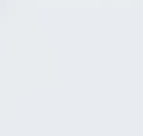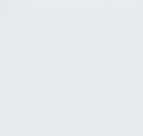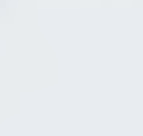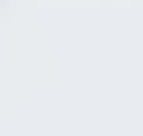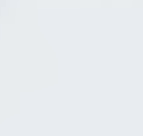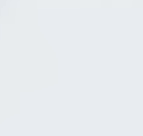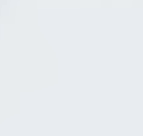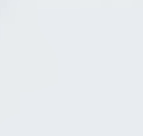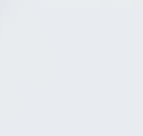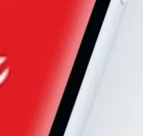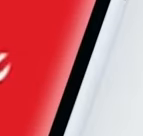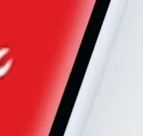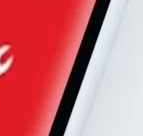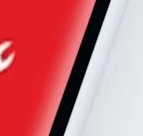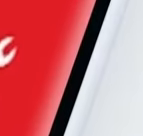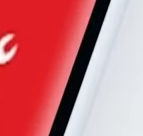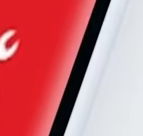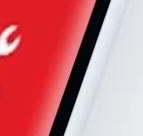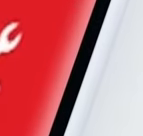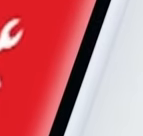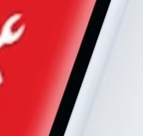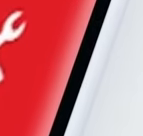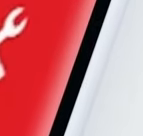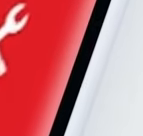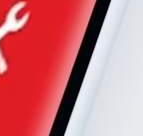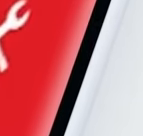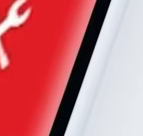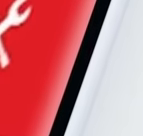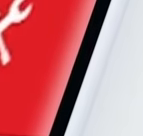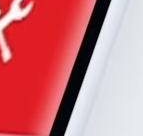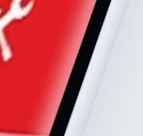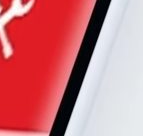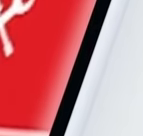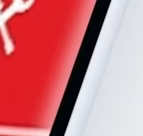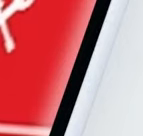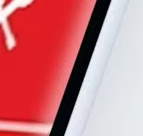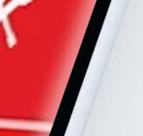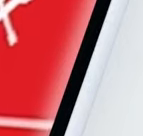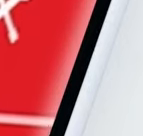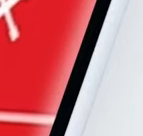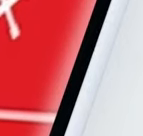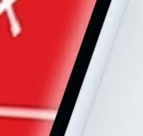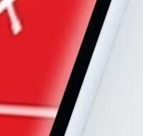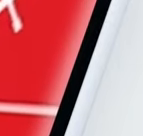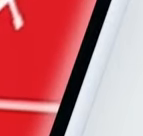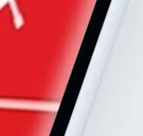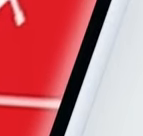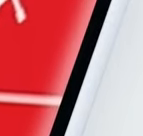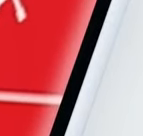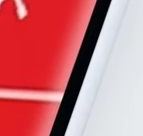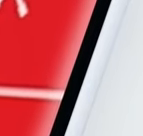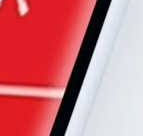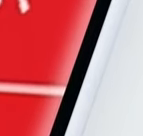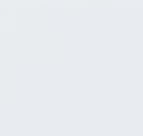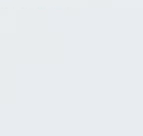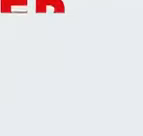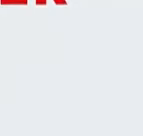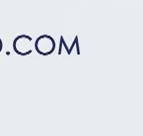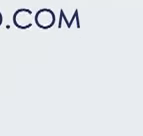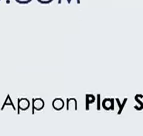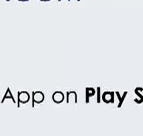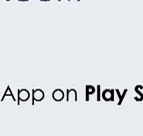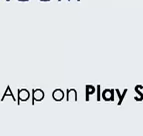hands. Members can view accounts, statements, benefits, and update their personal details and many more.